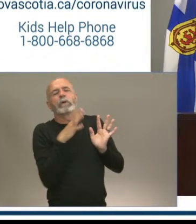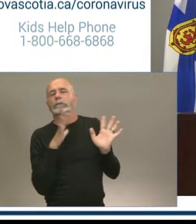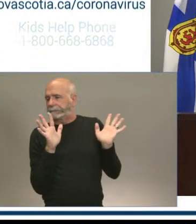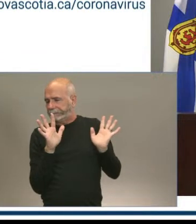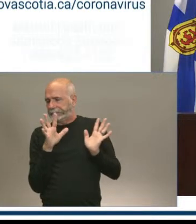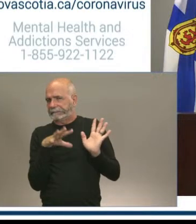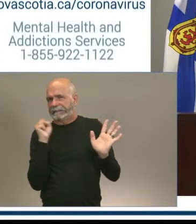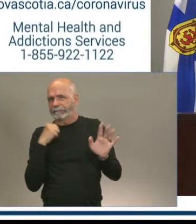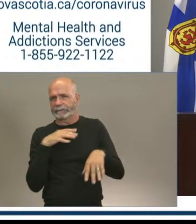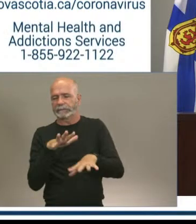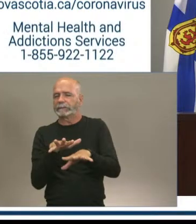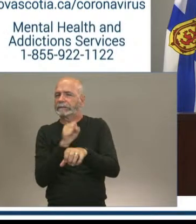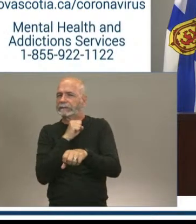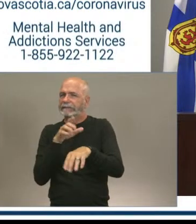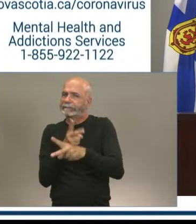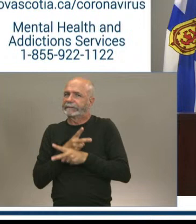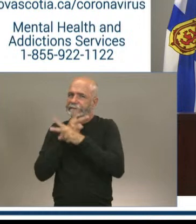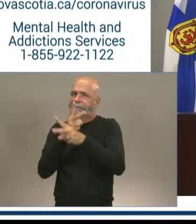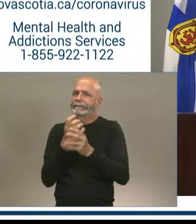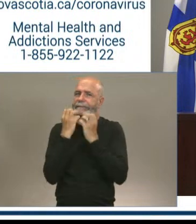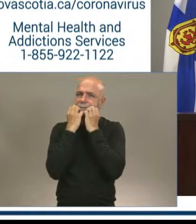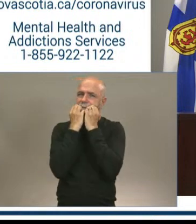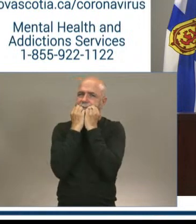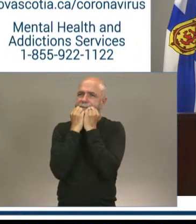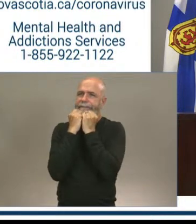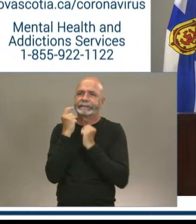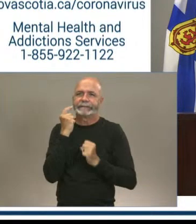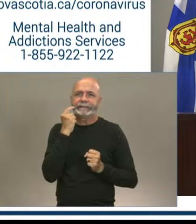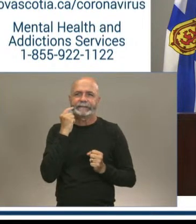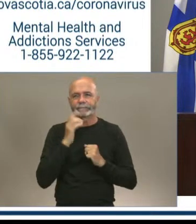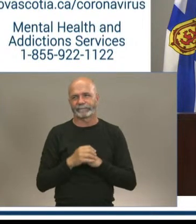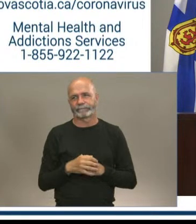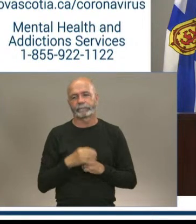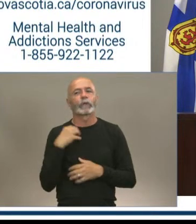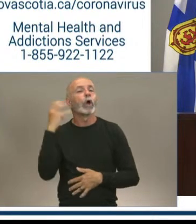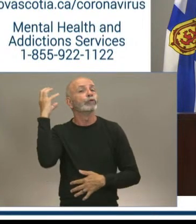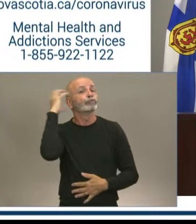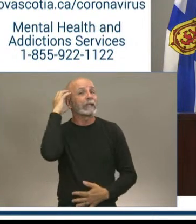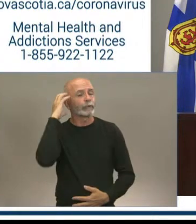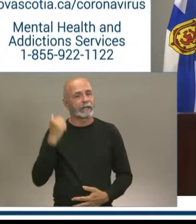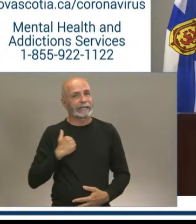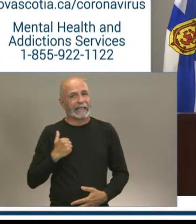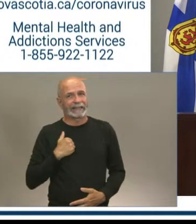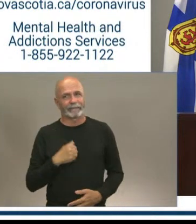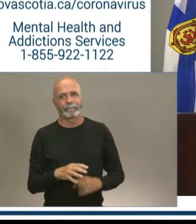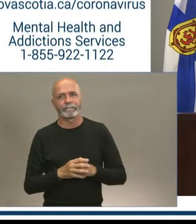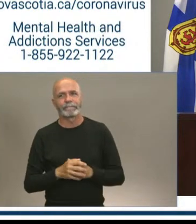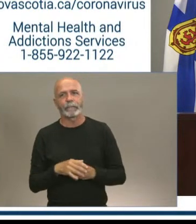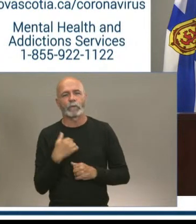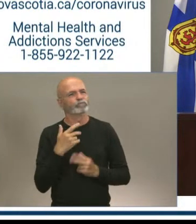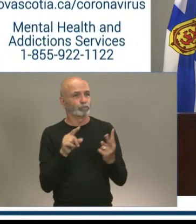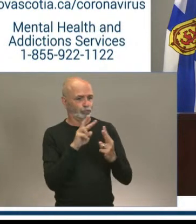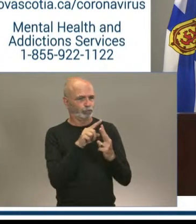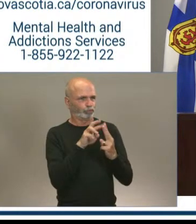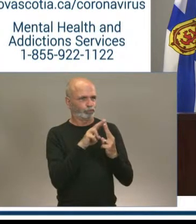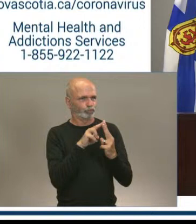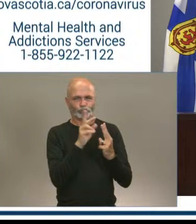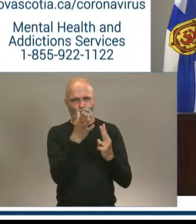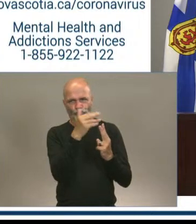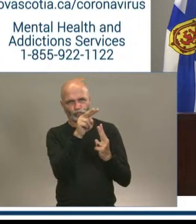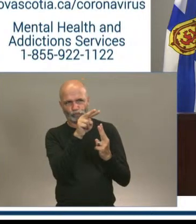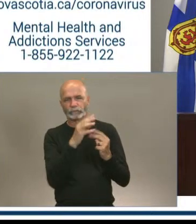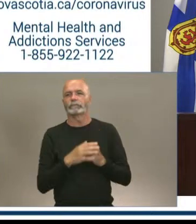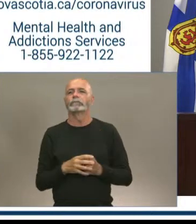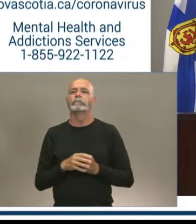Kiara Moreland with Radio Canada. Hi there. I'm not sure who this question would be for exactly, but I'm just wondering,